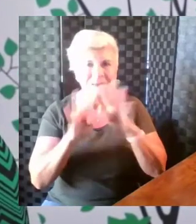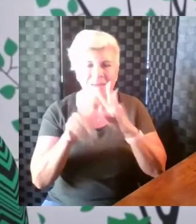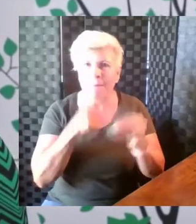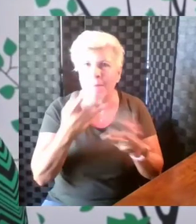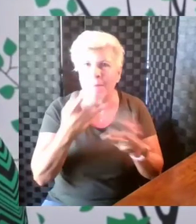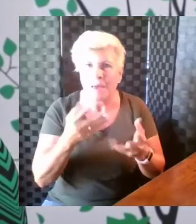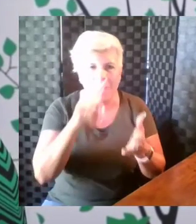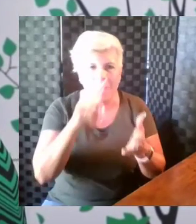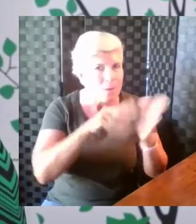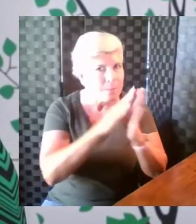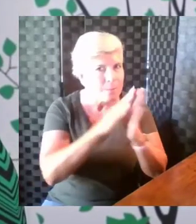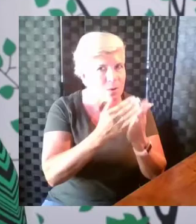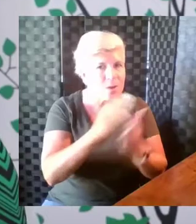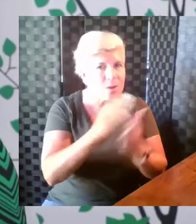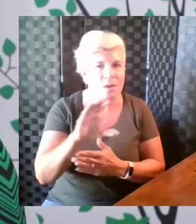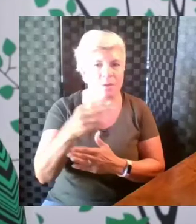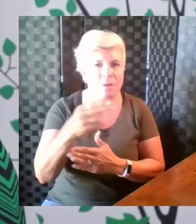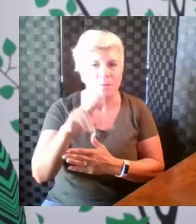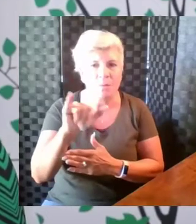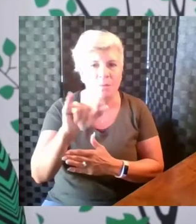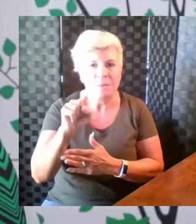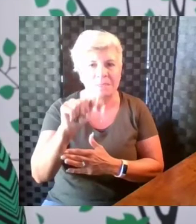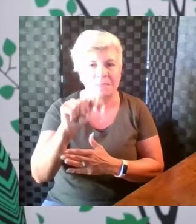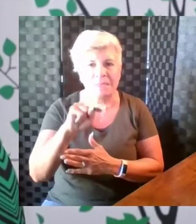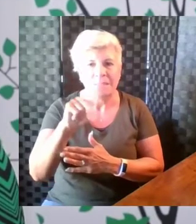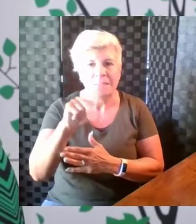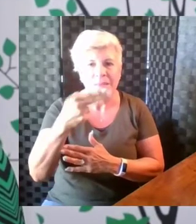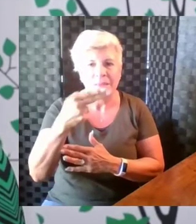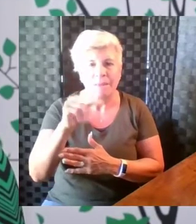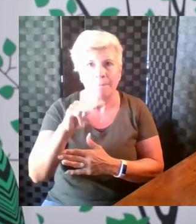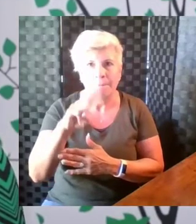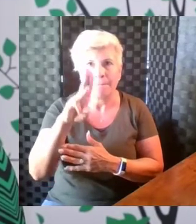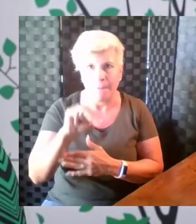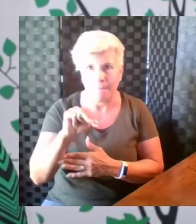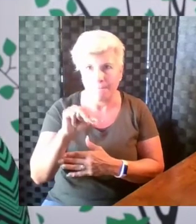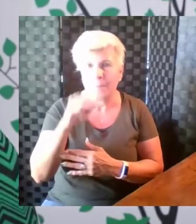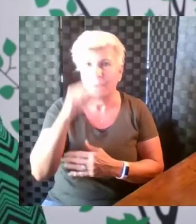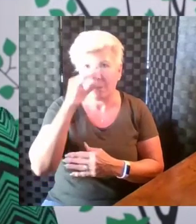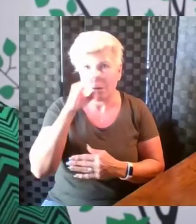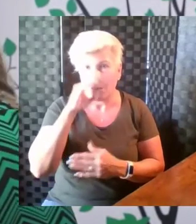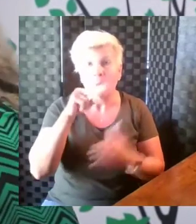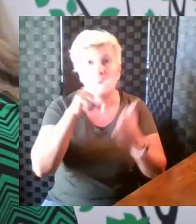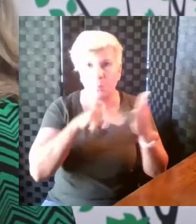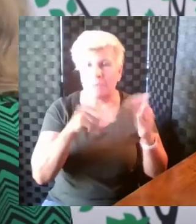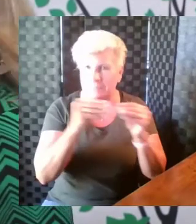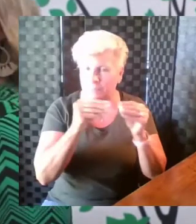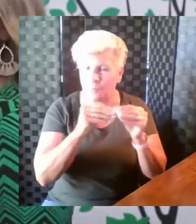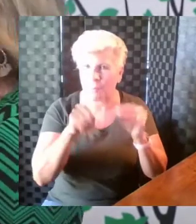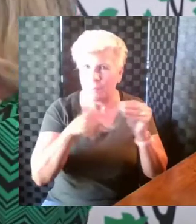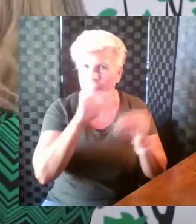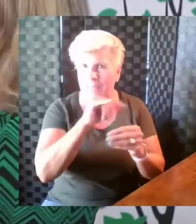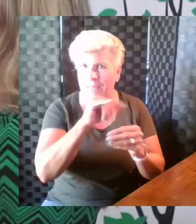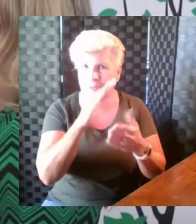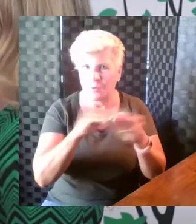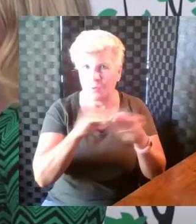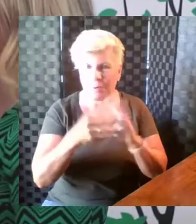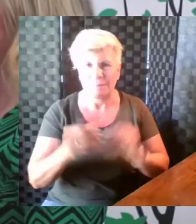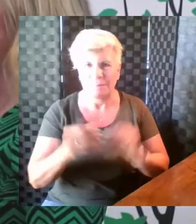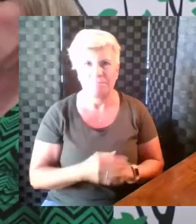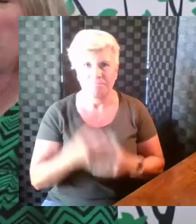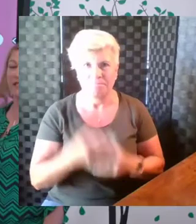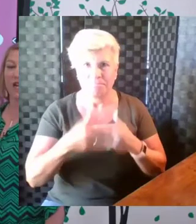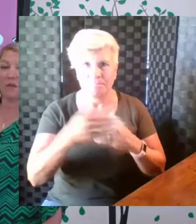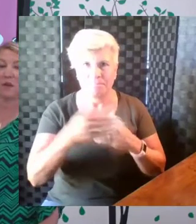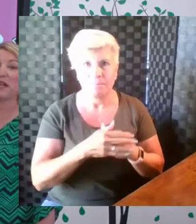talking about and reading about chrysanthemum, and we're going to continue to dig a little bit deeper into that story. So let's get started.